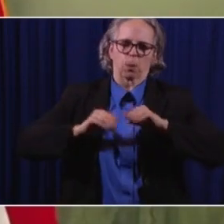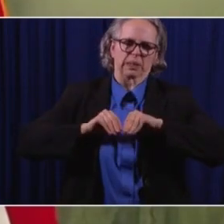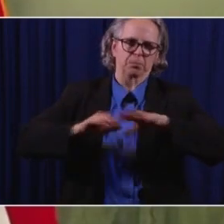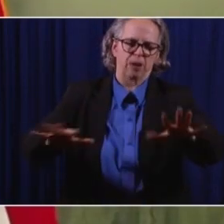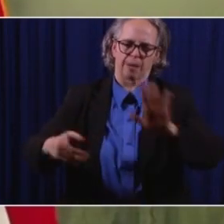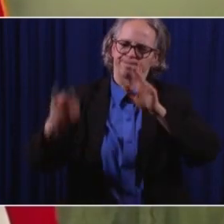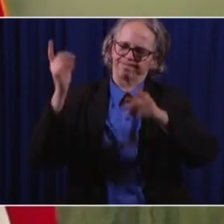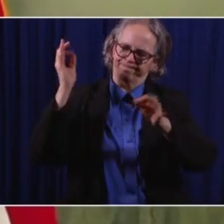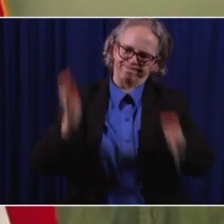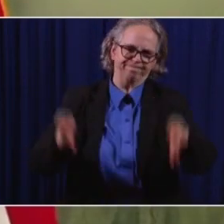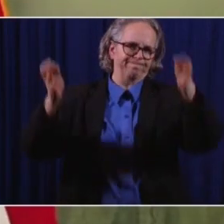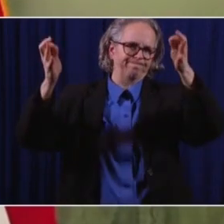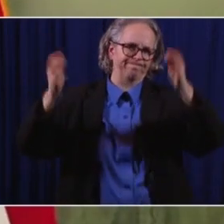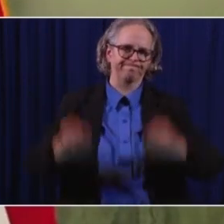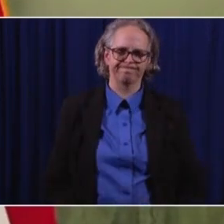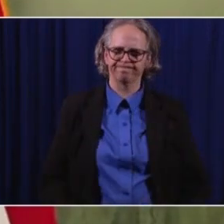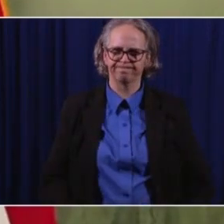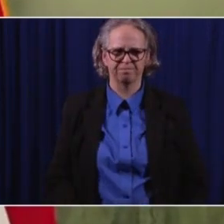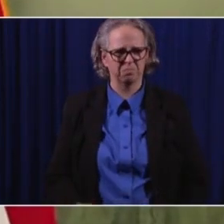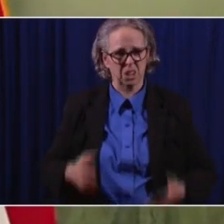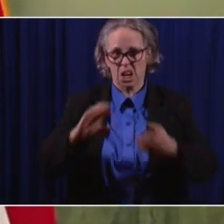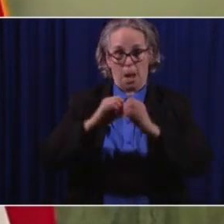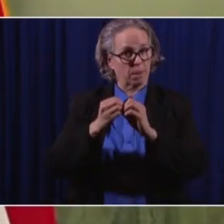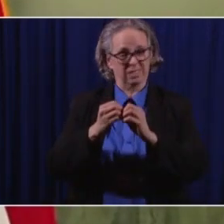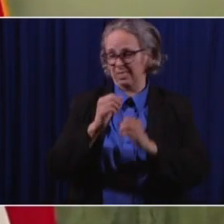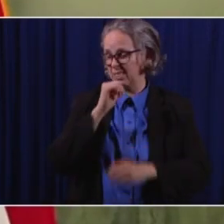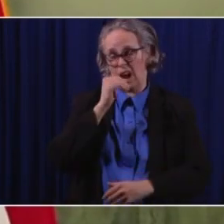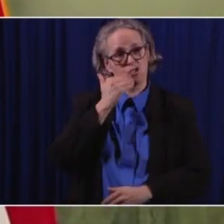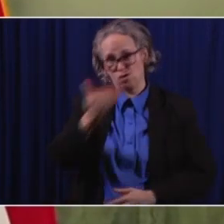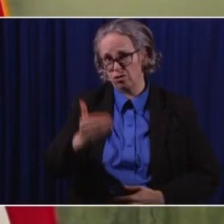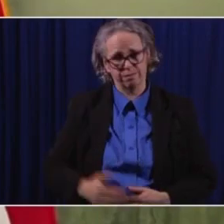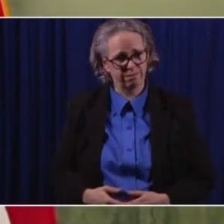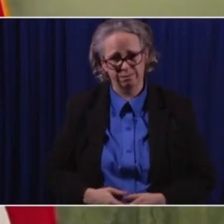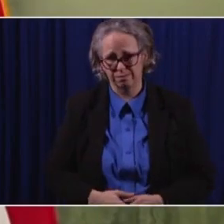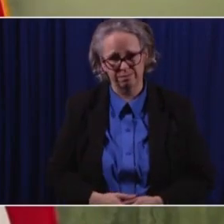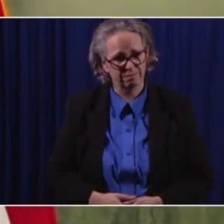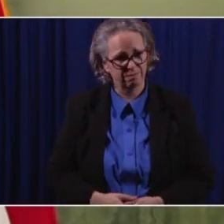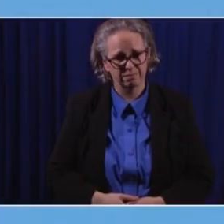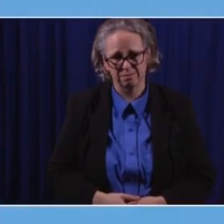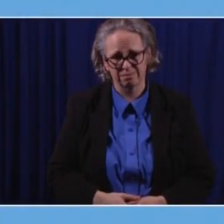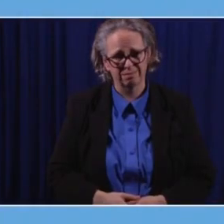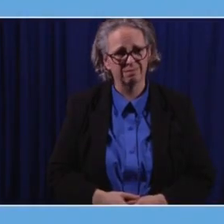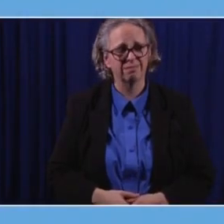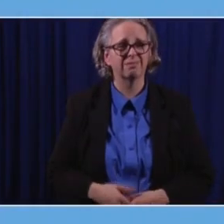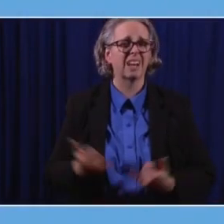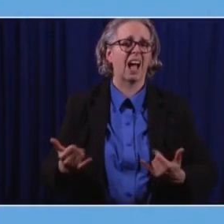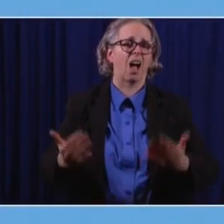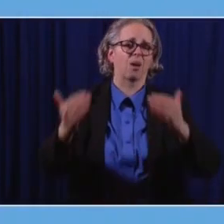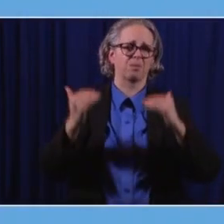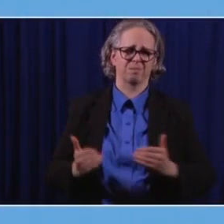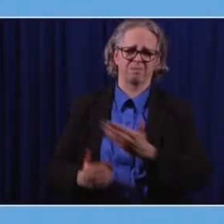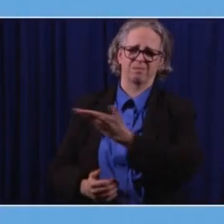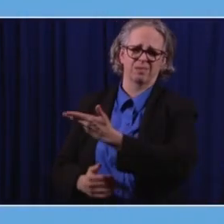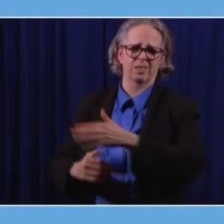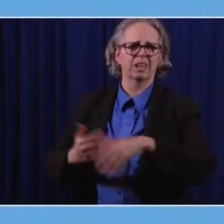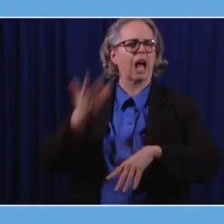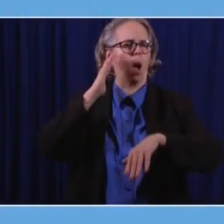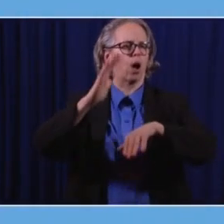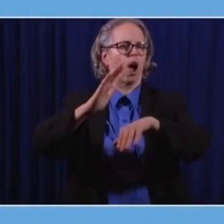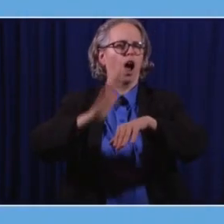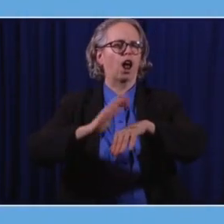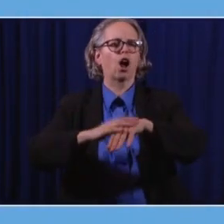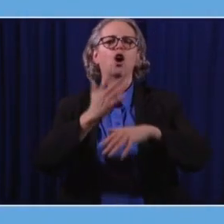these numbers are not good. Eric, let's go to the public health alert system, and we'll look at our map.